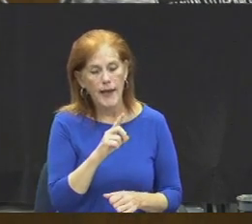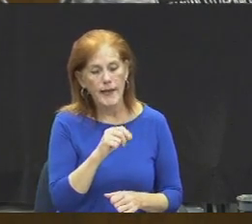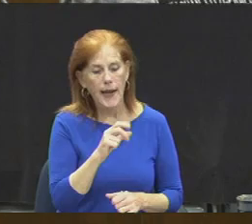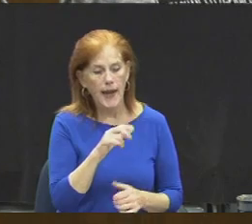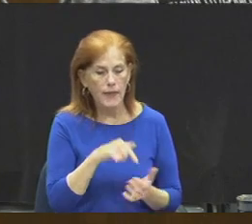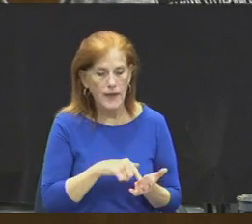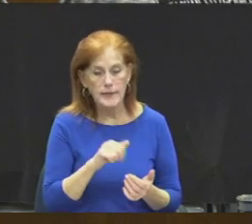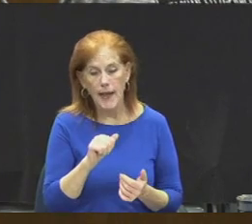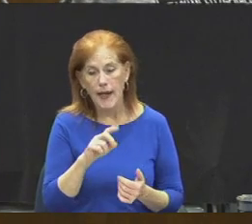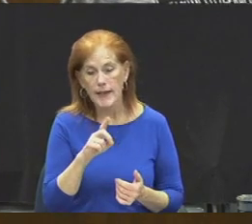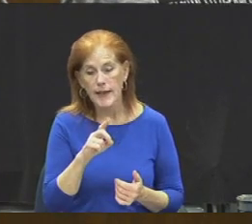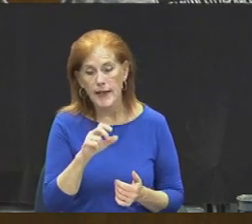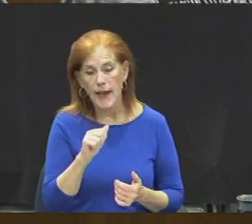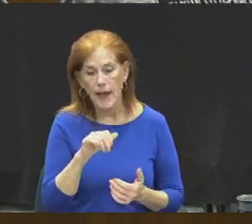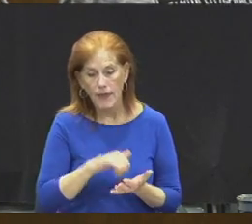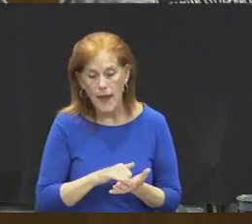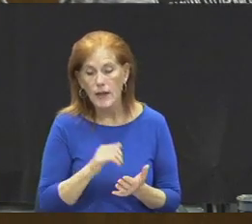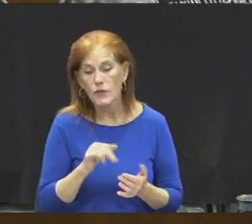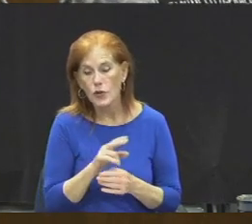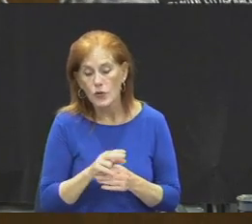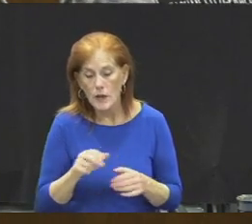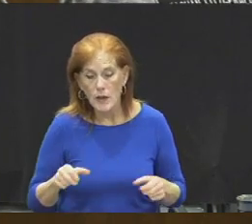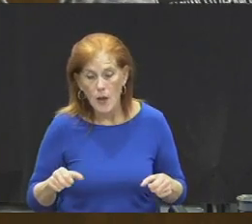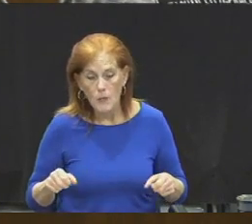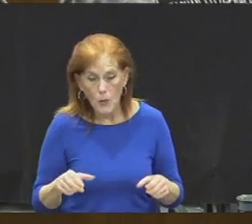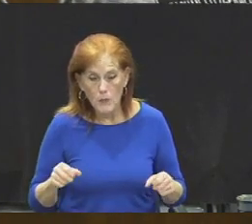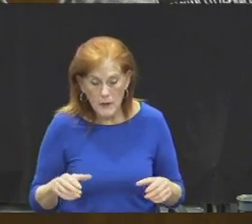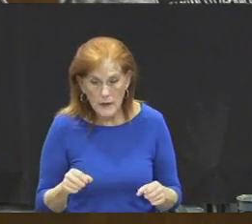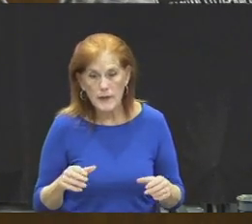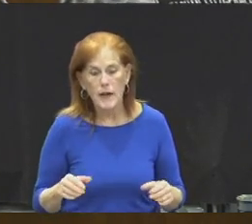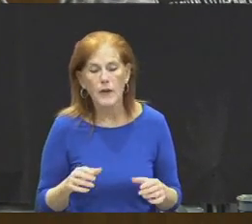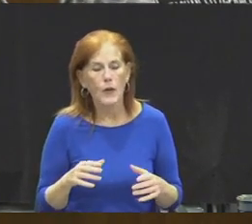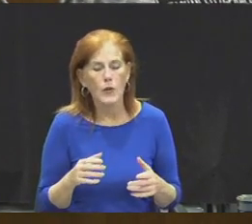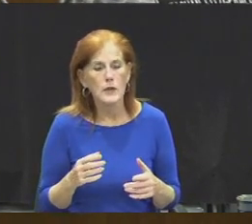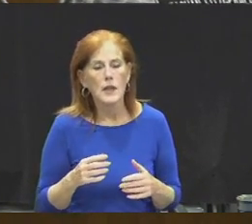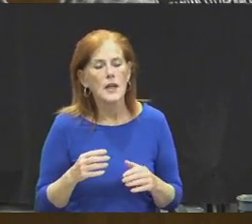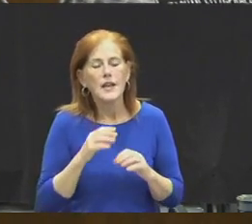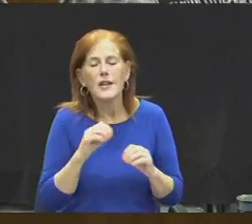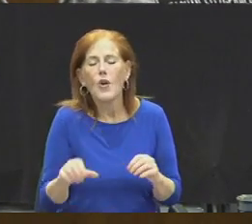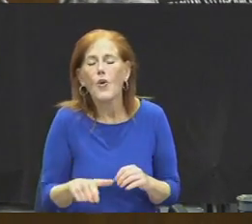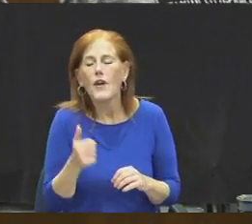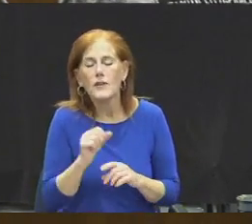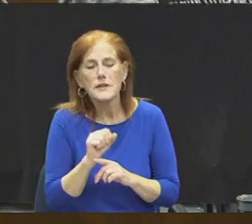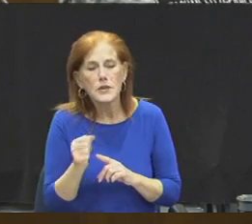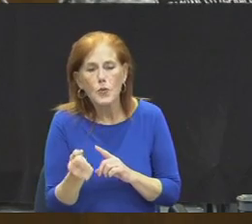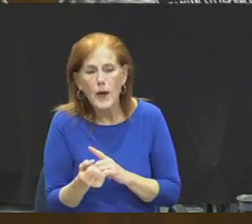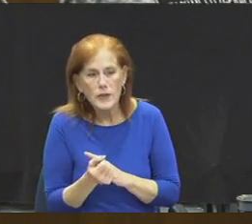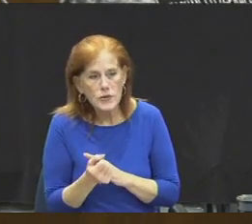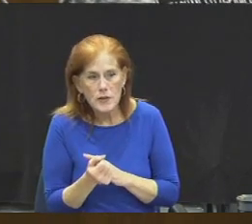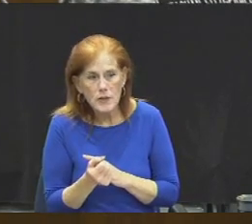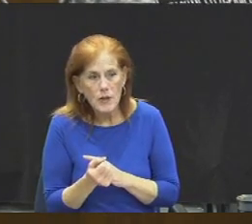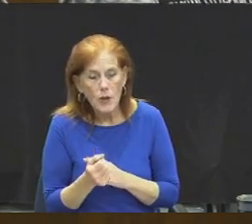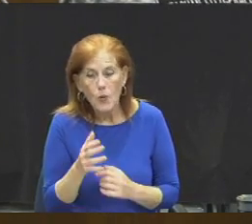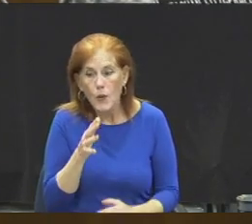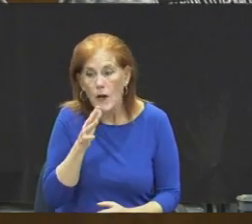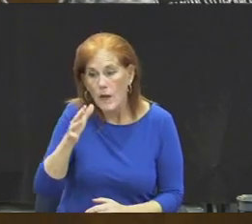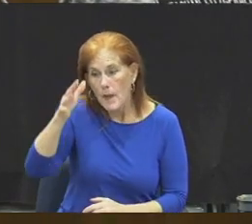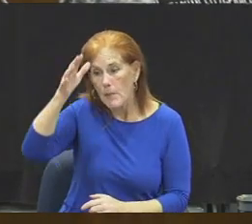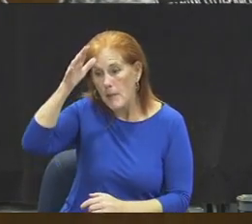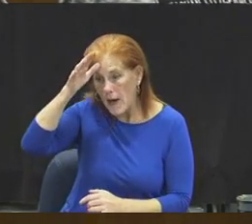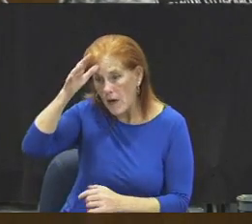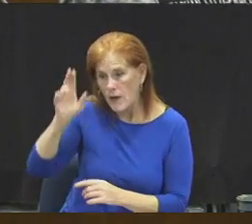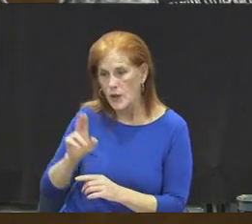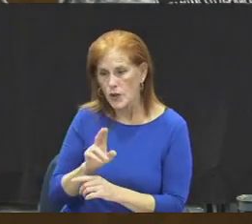was all if you're using a wheelchair mobility device, not any of those other situations where Right. it's the parent that's using